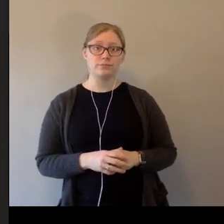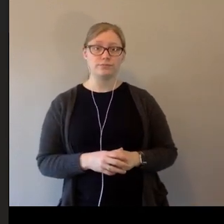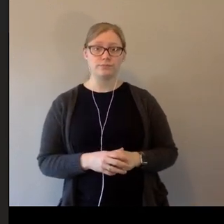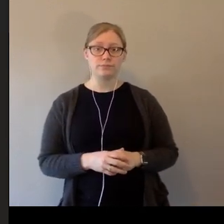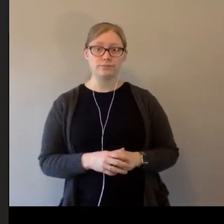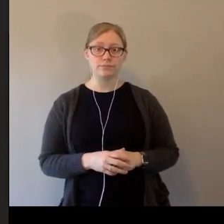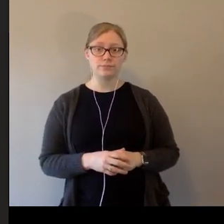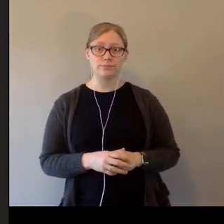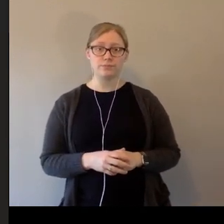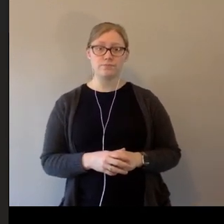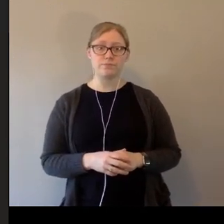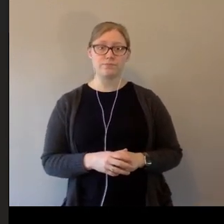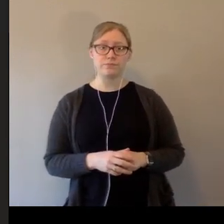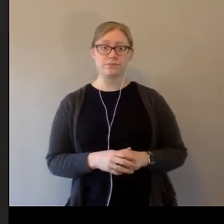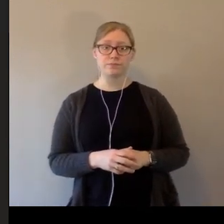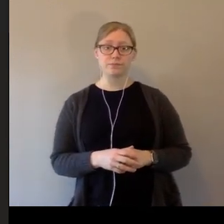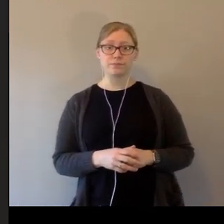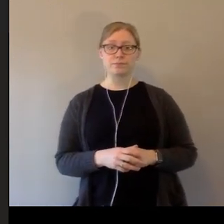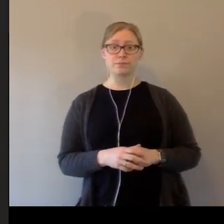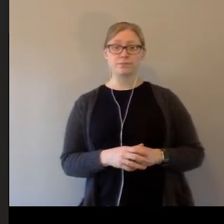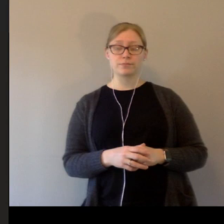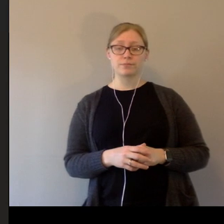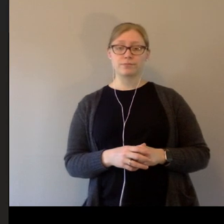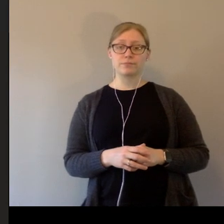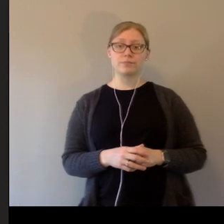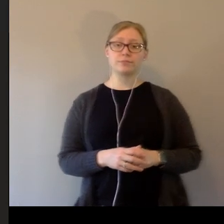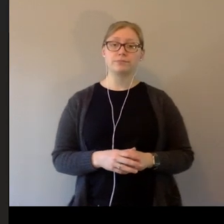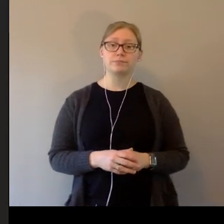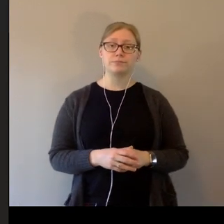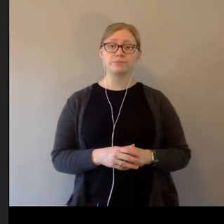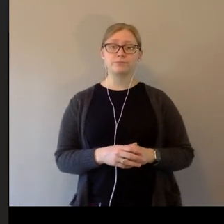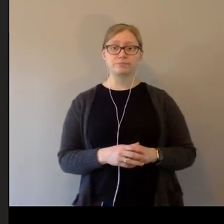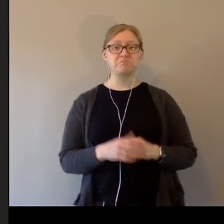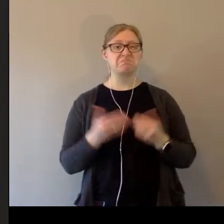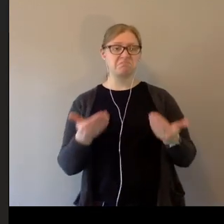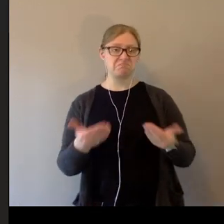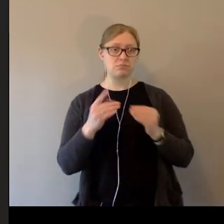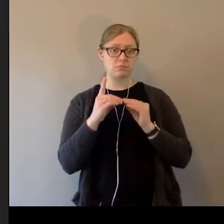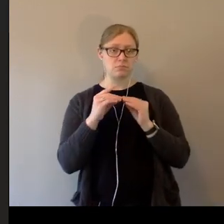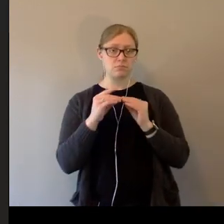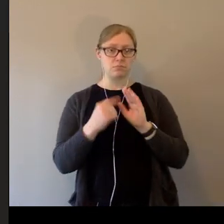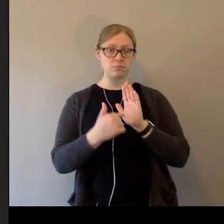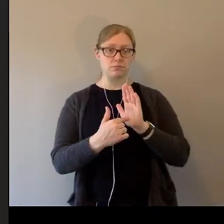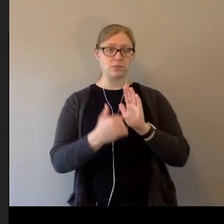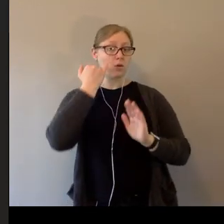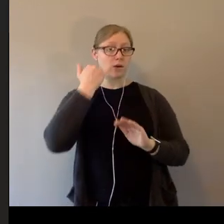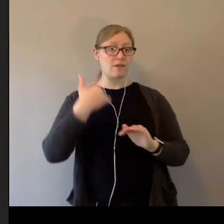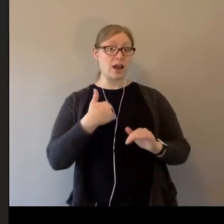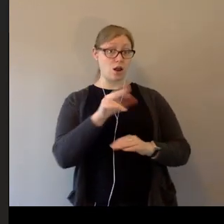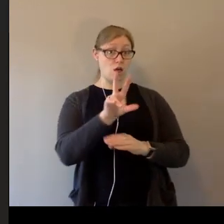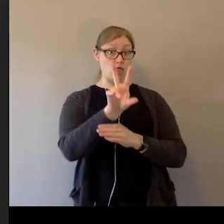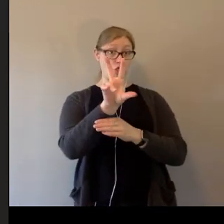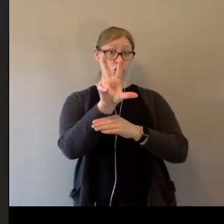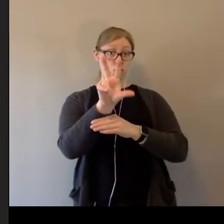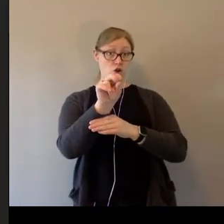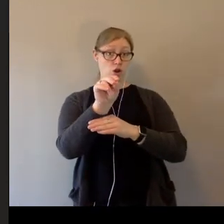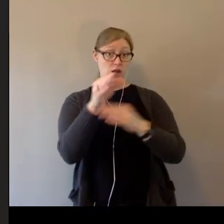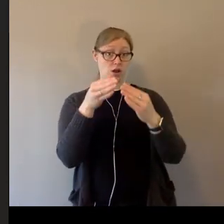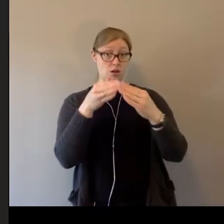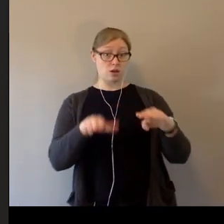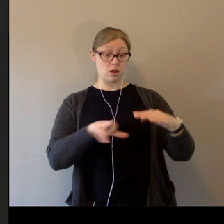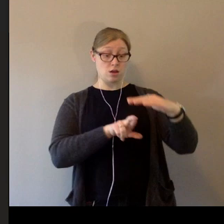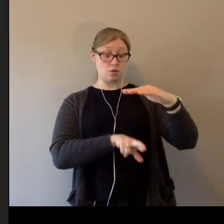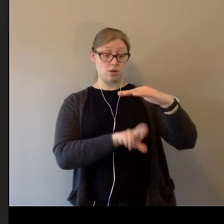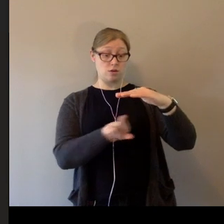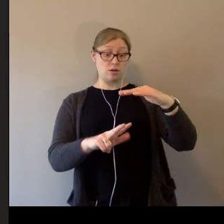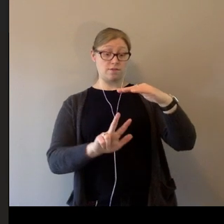All right, so let's do one more example. So what if I had something like 30 over the square root of 3? And if I